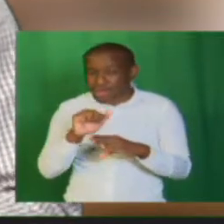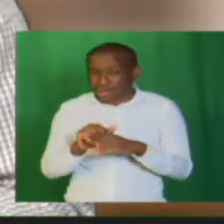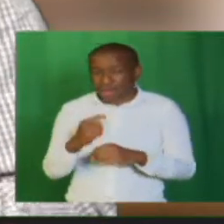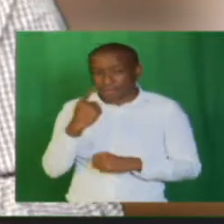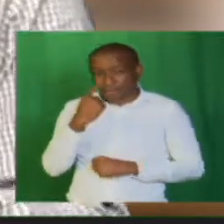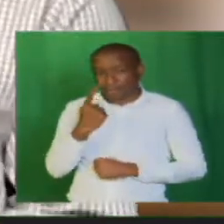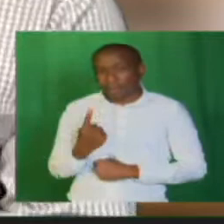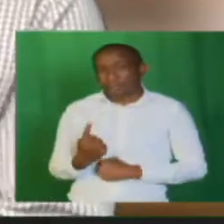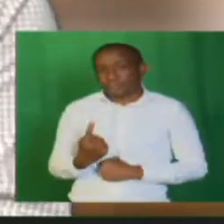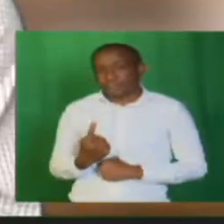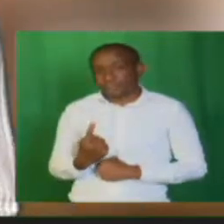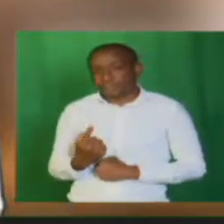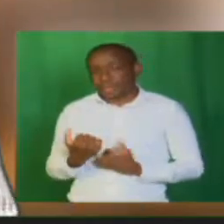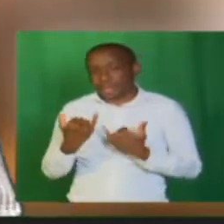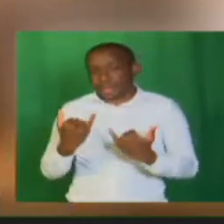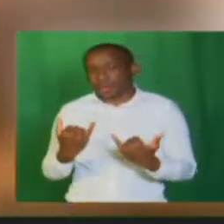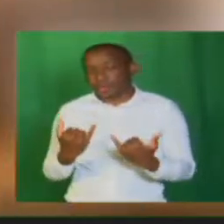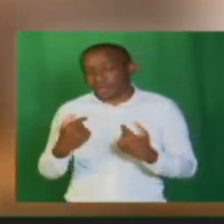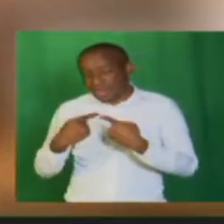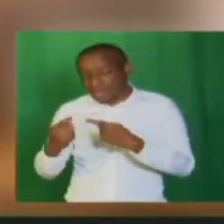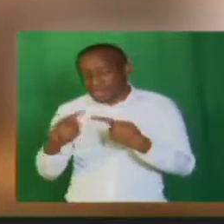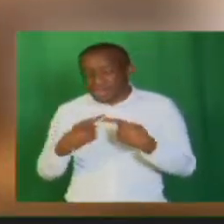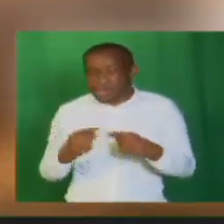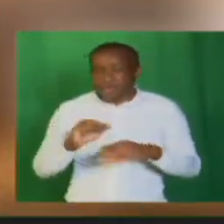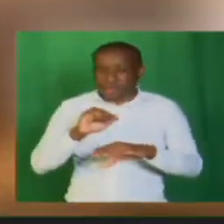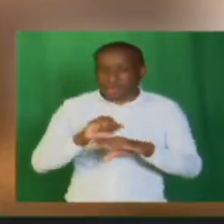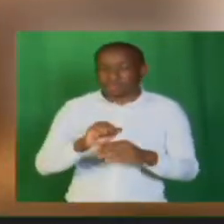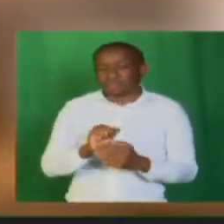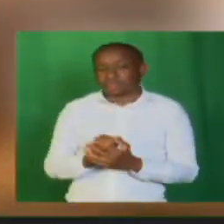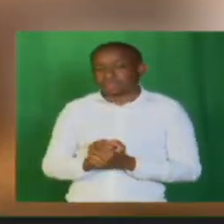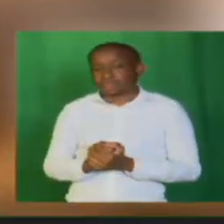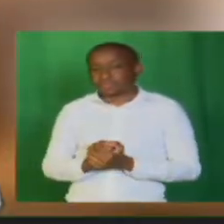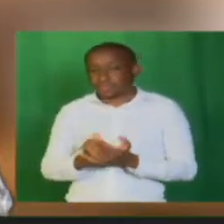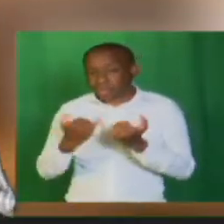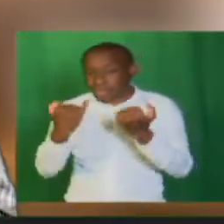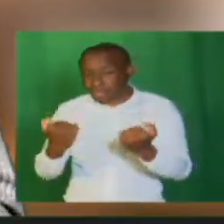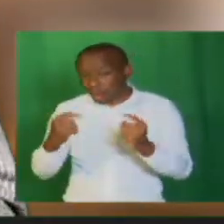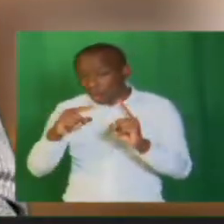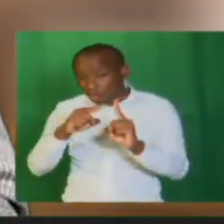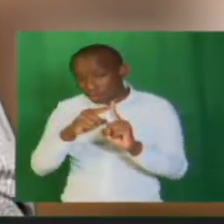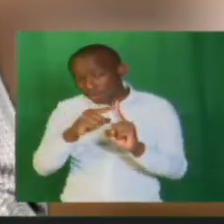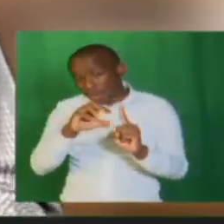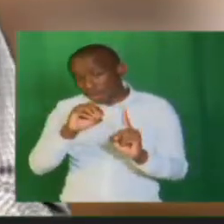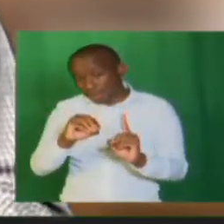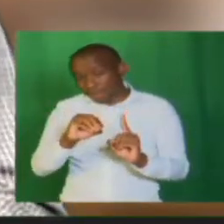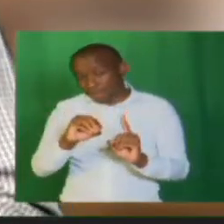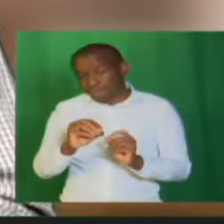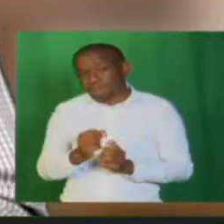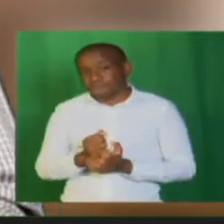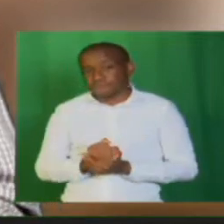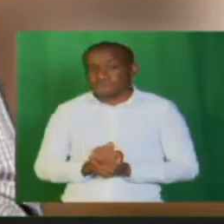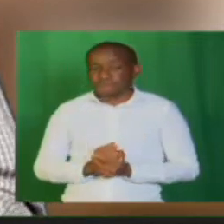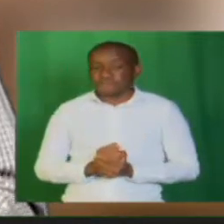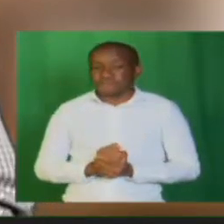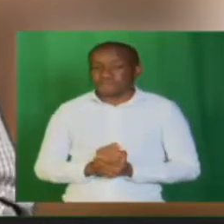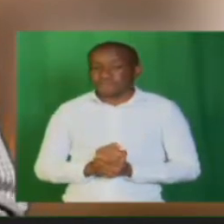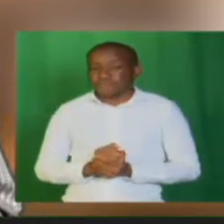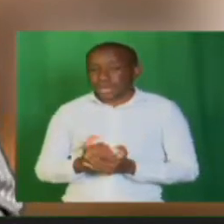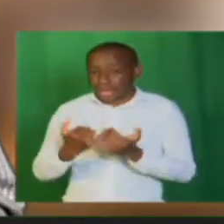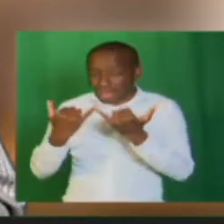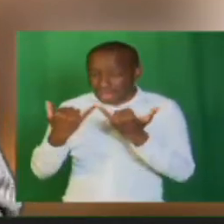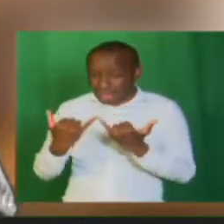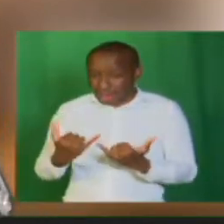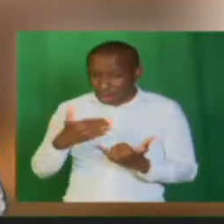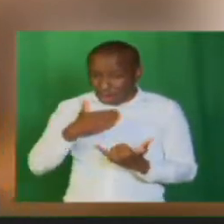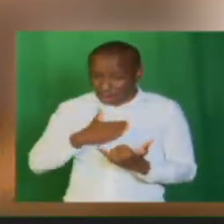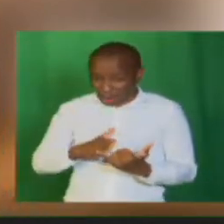different variables. So we have already talked about the objectives, and then this is what